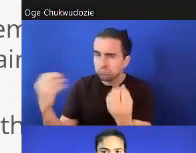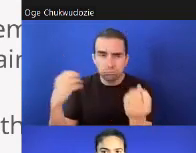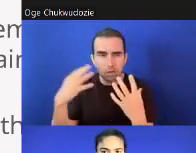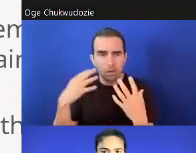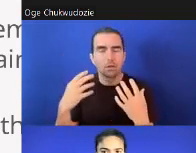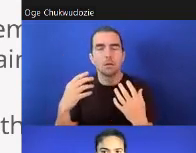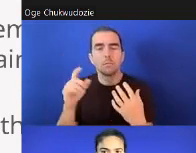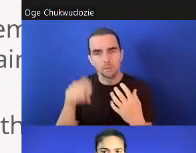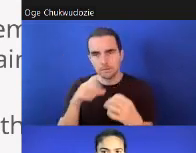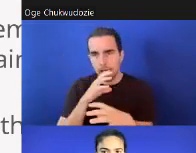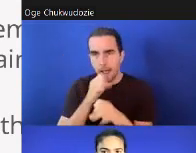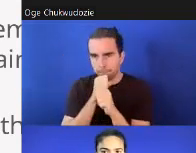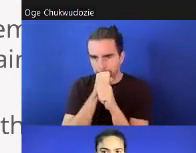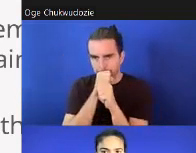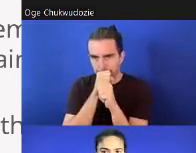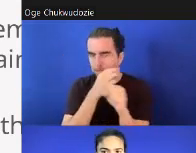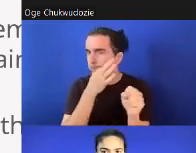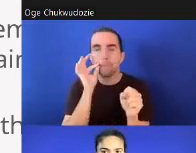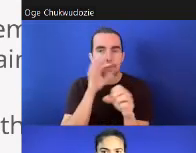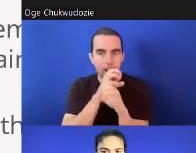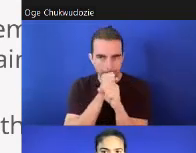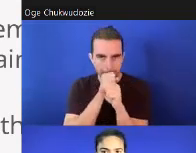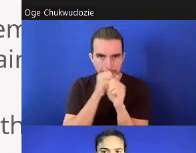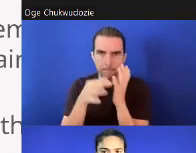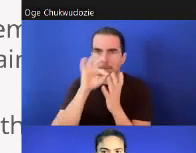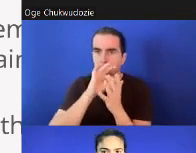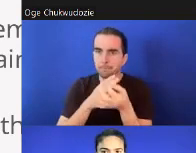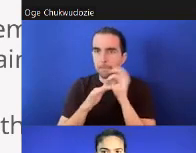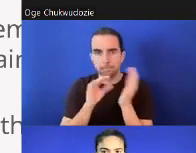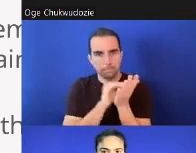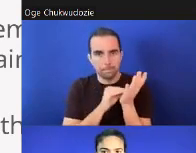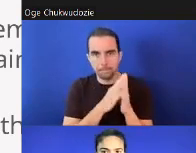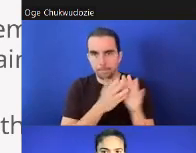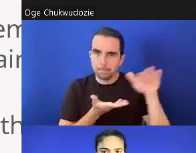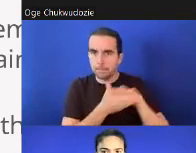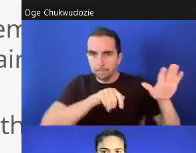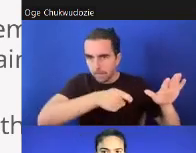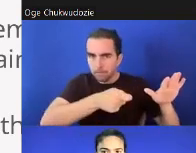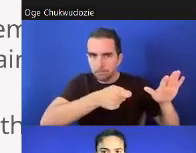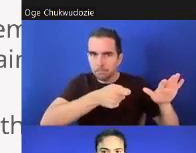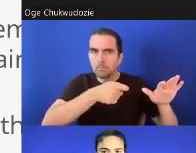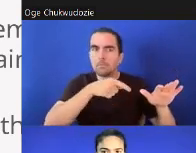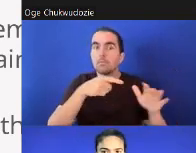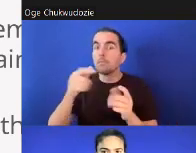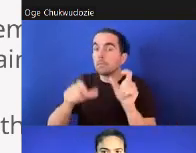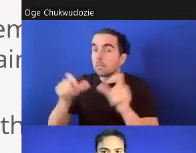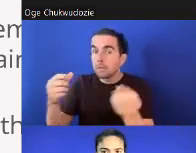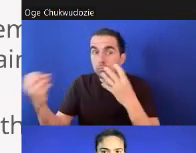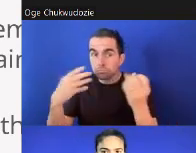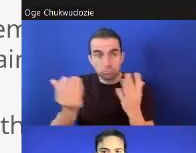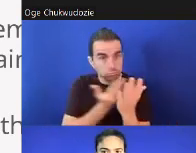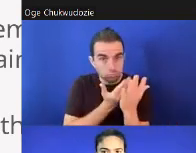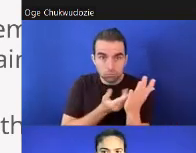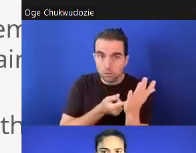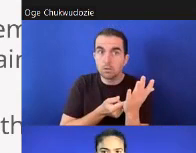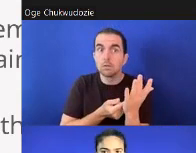the complaint or raising the issue, or the whistleblower, as it may be called in other organizations, and to the point